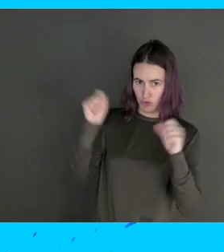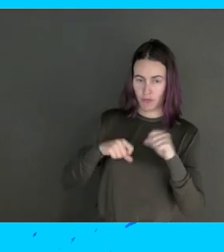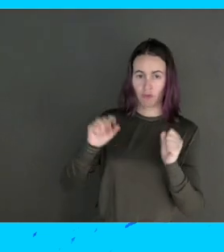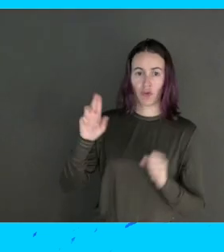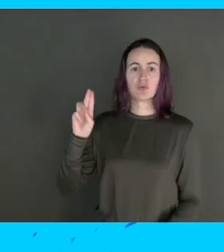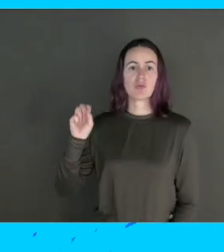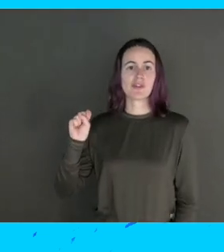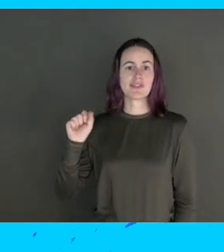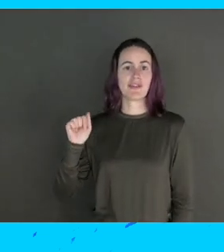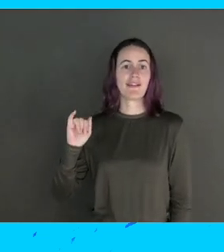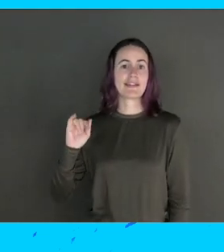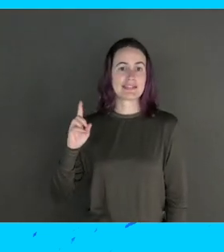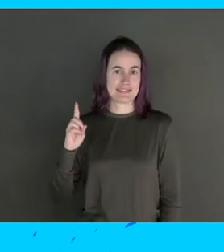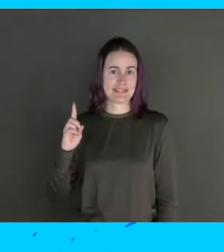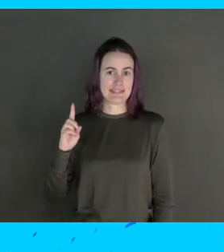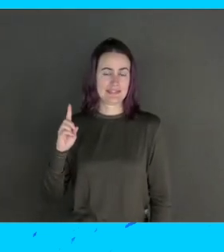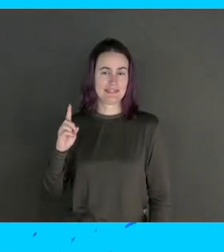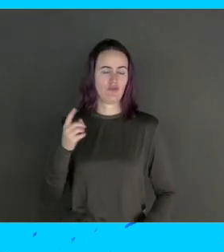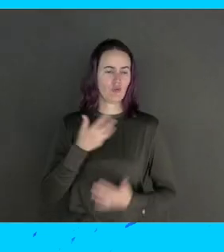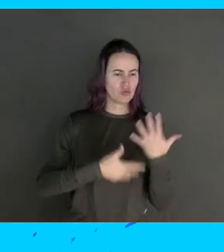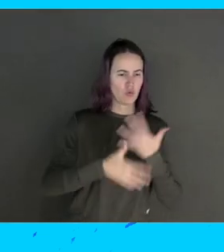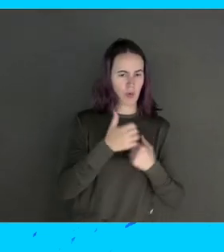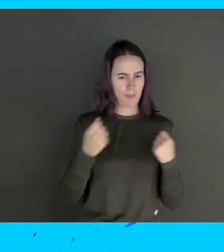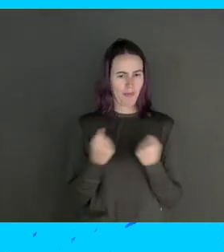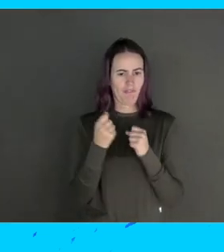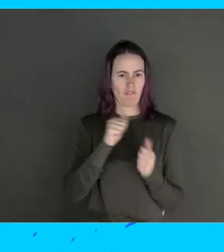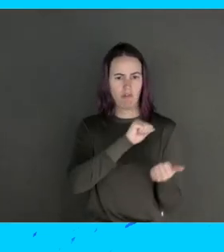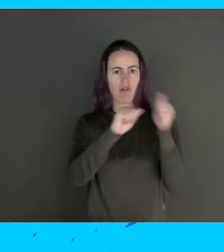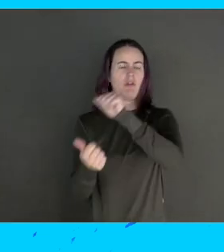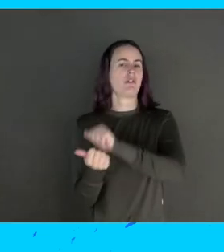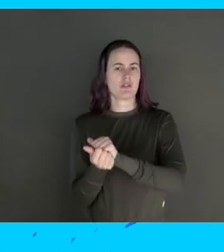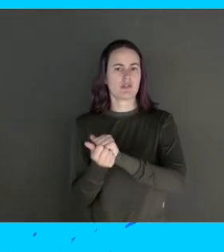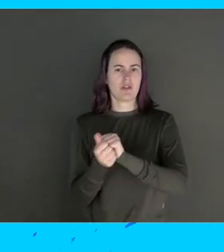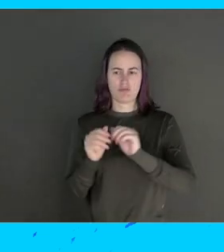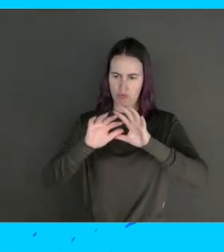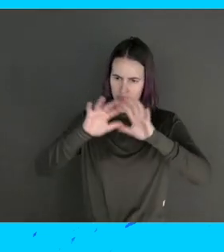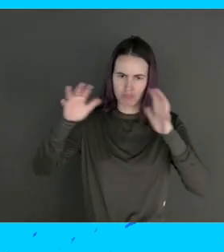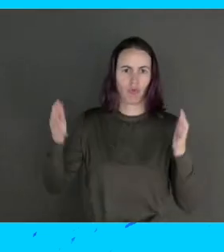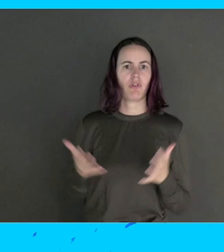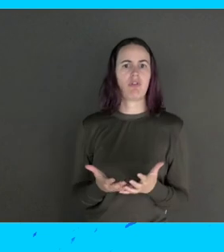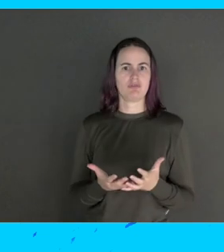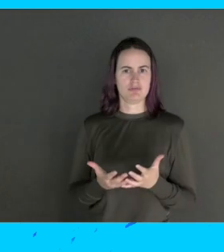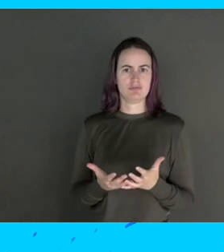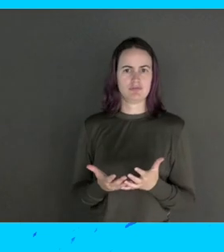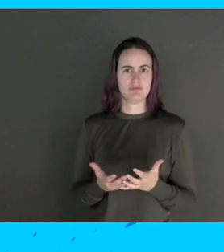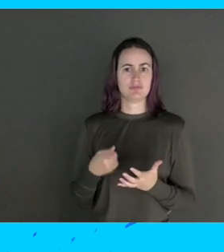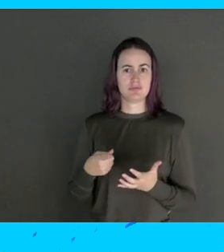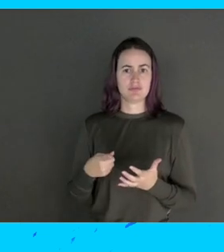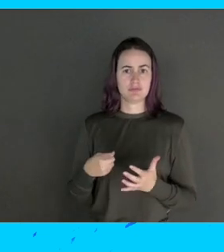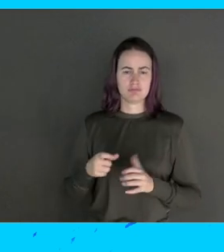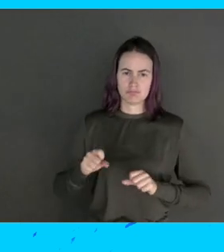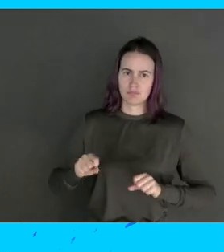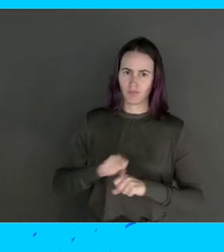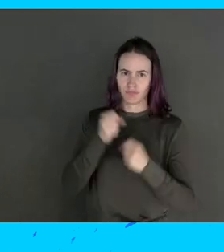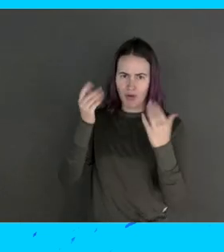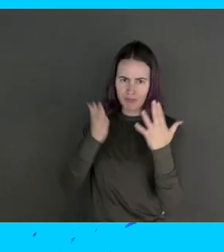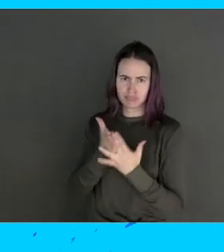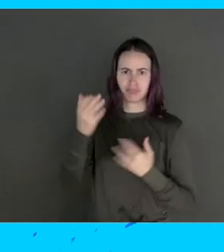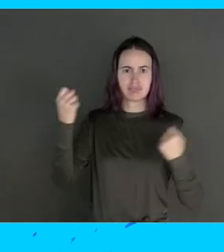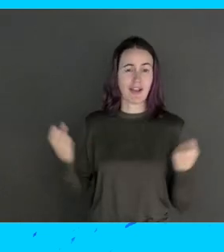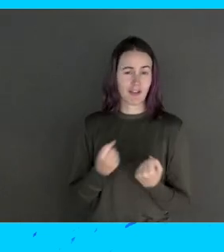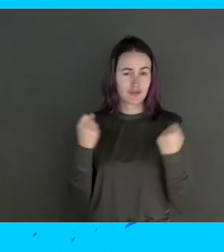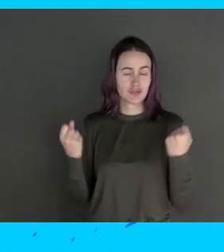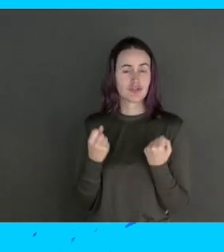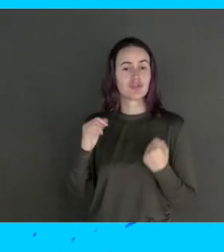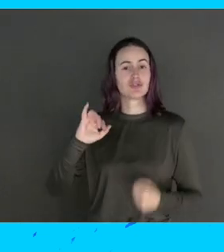lead its social and behavior change programming around the world. Breakthrough Action is a partnership led by the Johns Hopkins Center for Communication